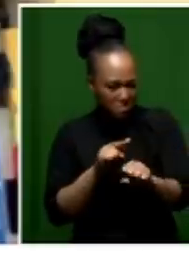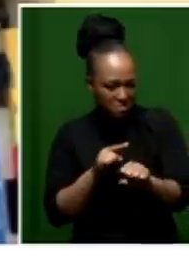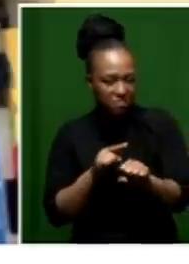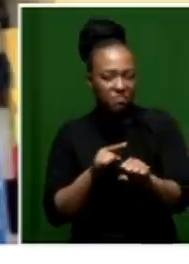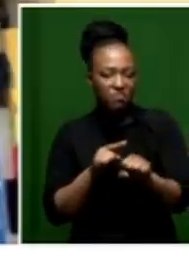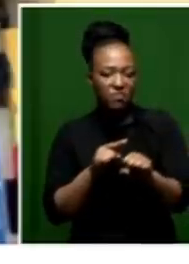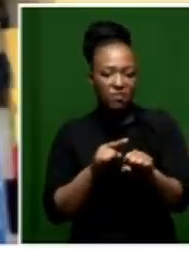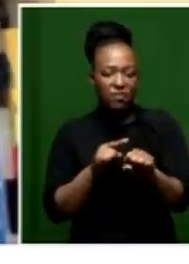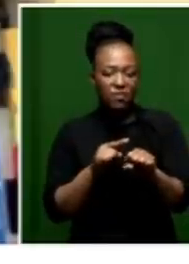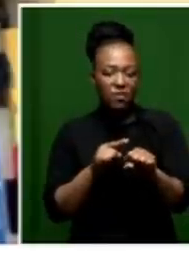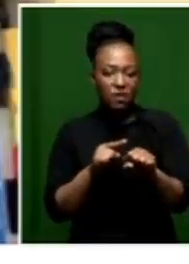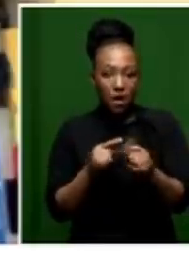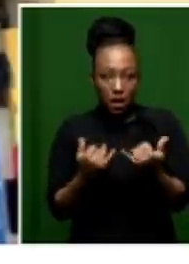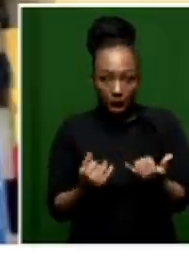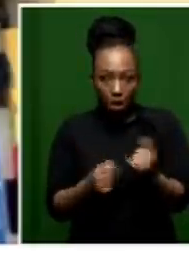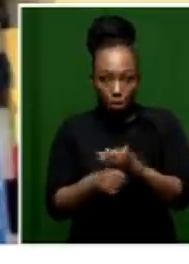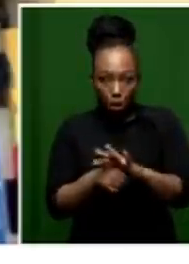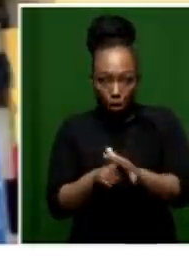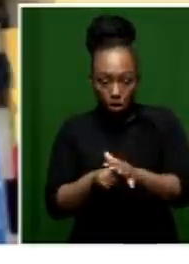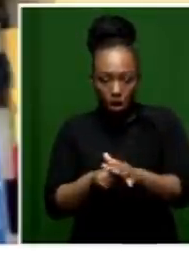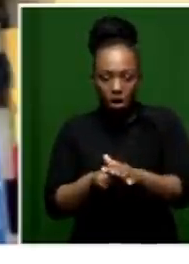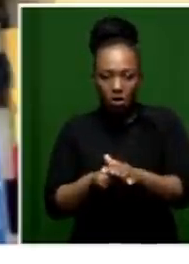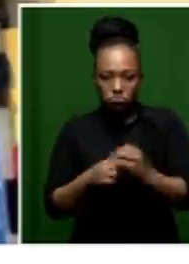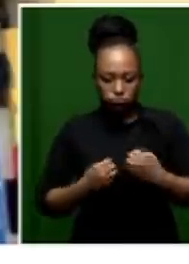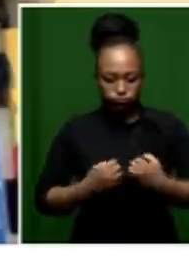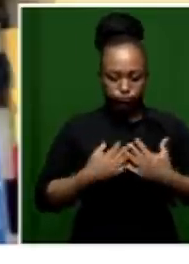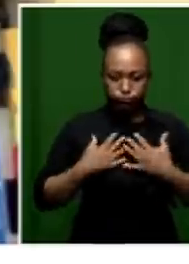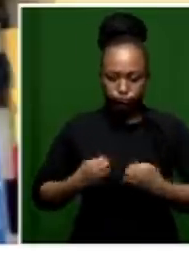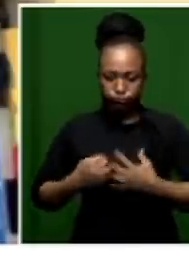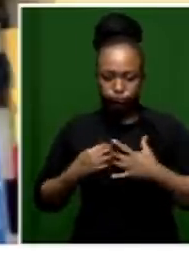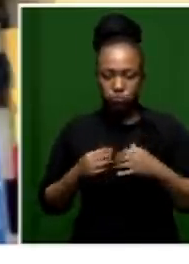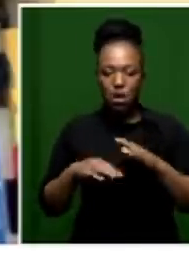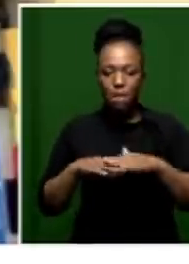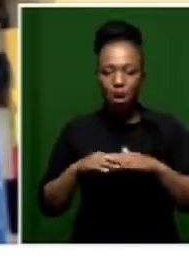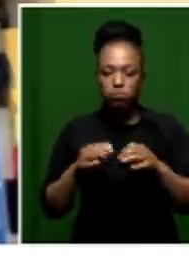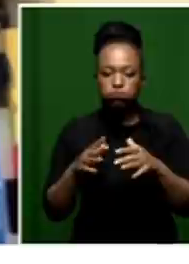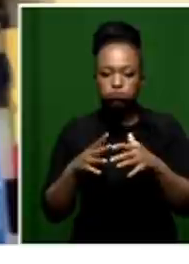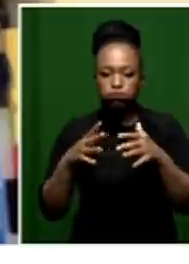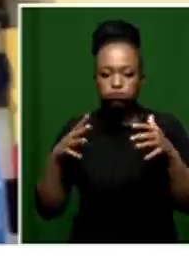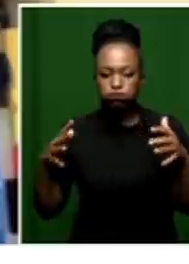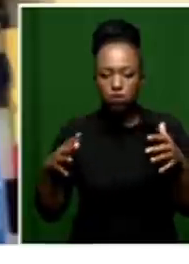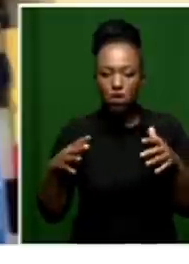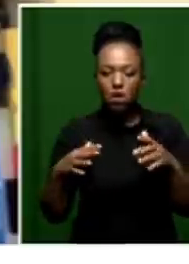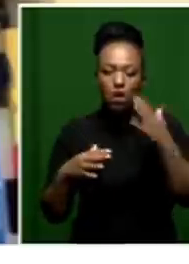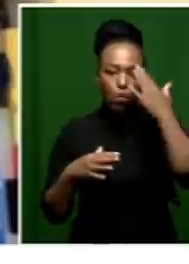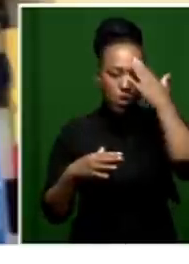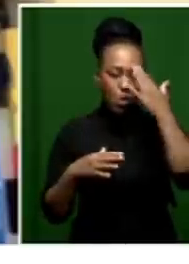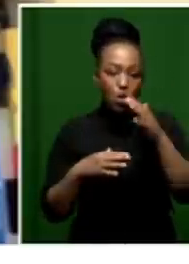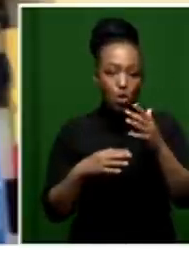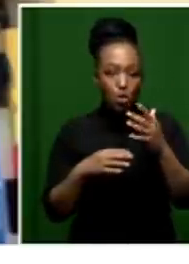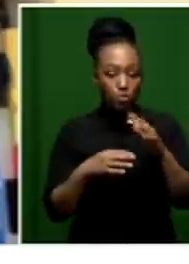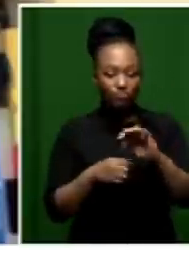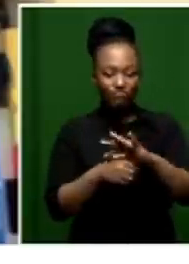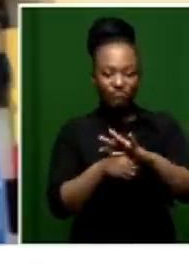moment, like, the infections are just starting to grow. But what we know from all the other variants that came to South Africa is